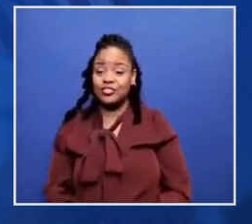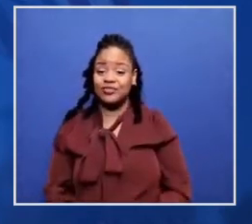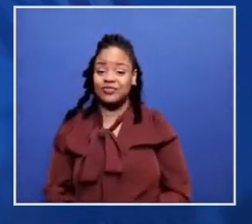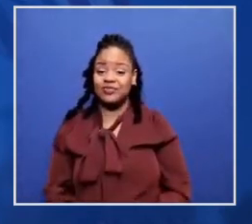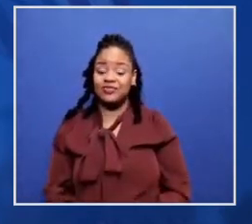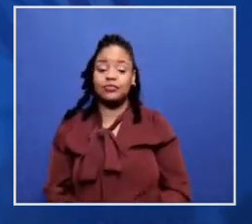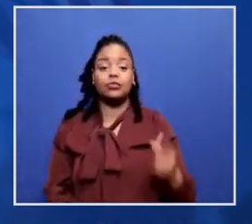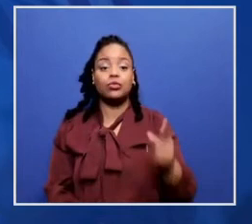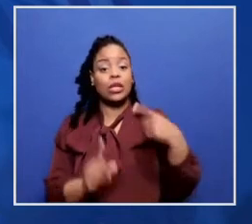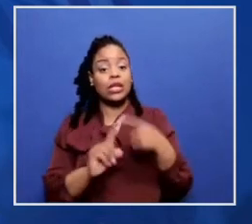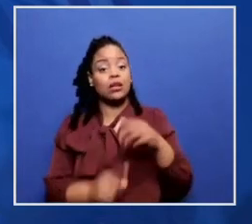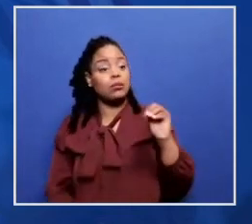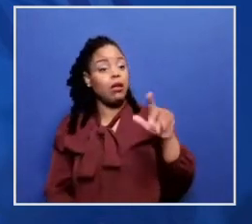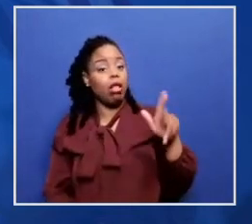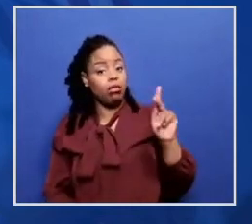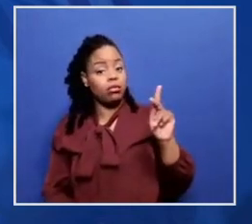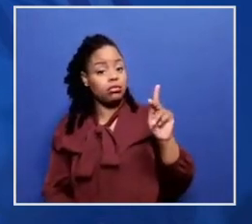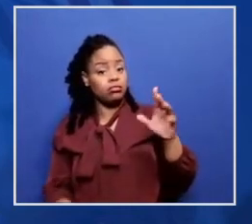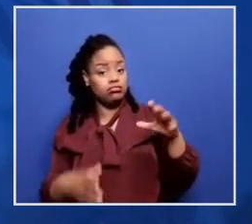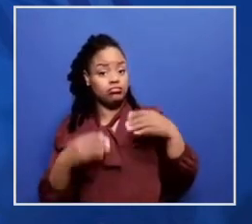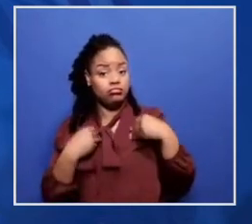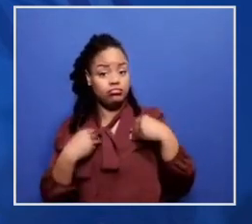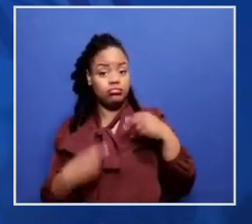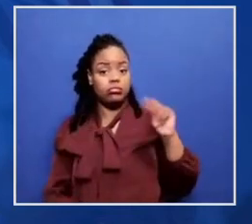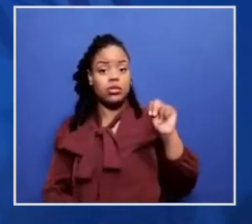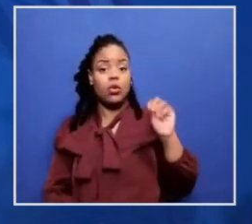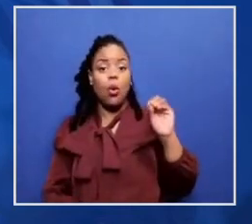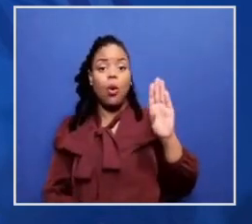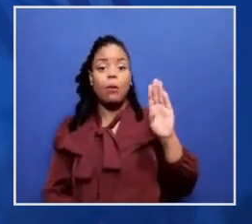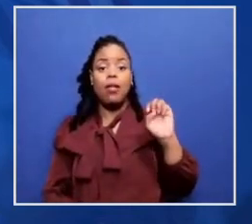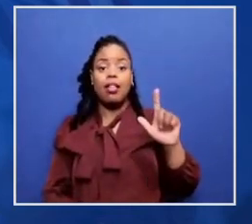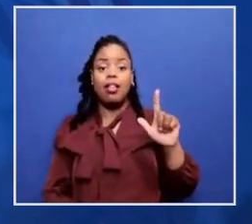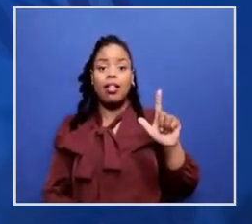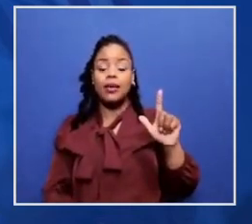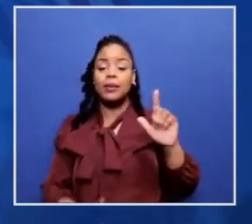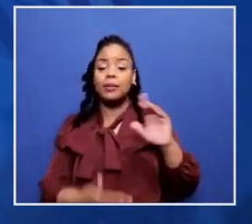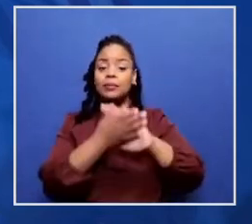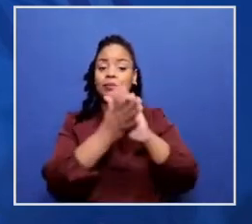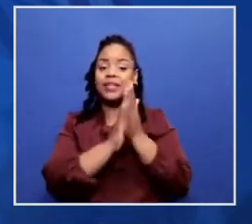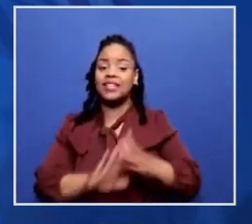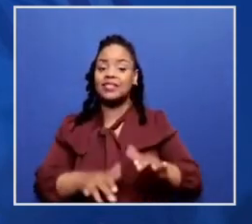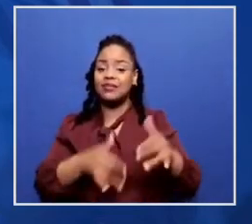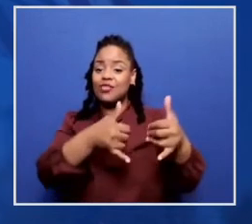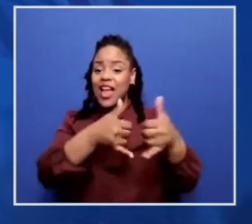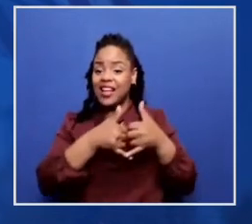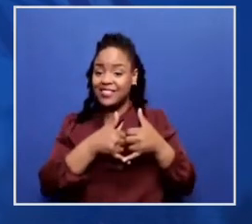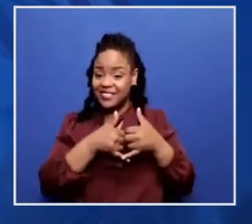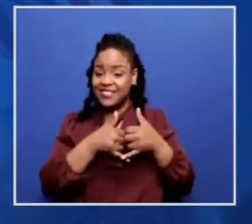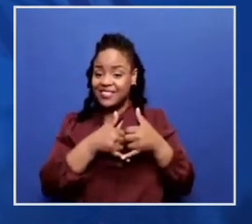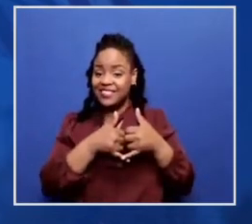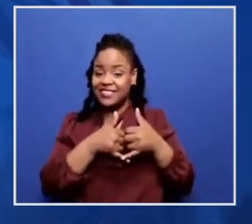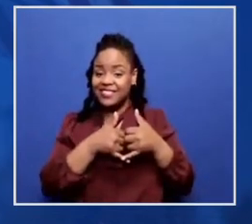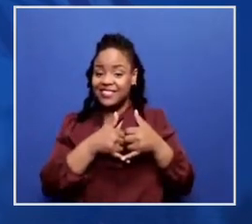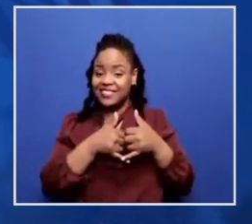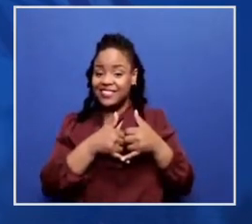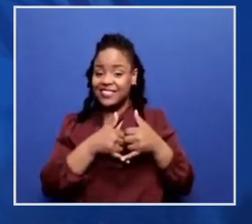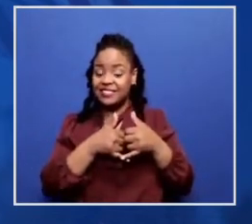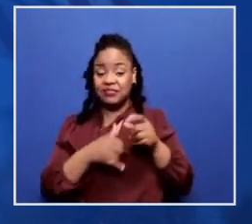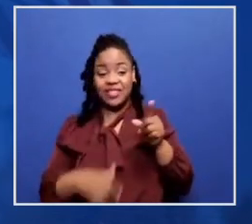collective responsibility to look after one another. Mm-hmm. Vice President-elect Kamala Harris is a leader who knows that